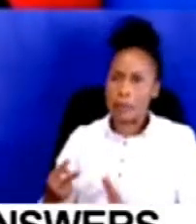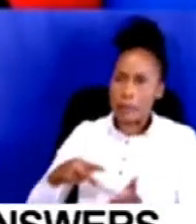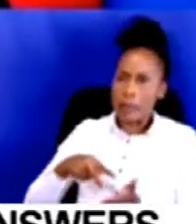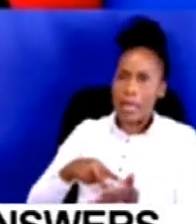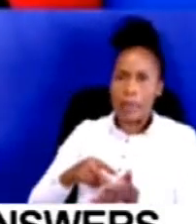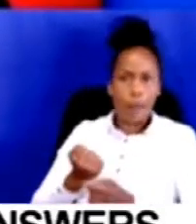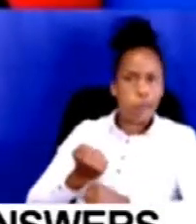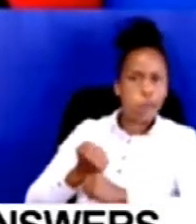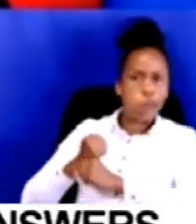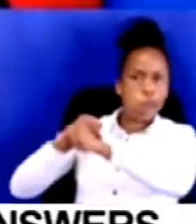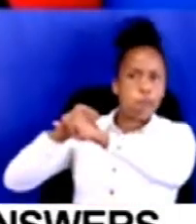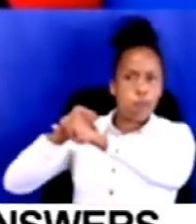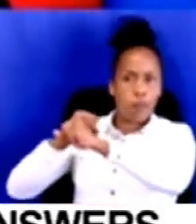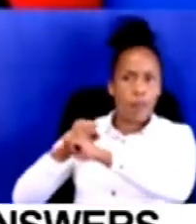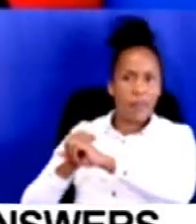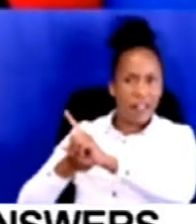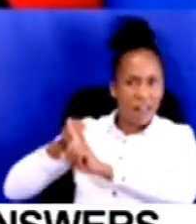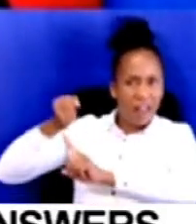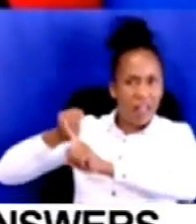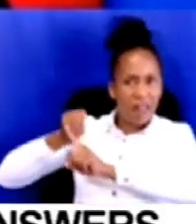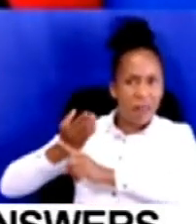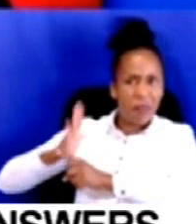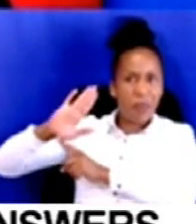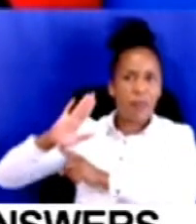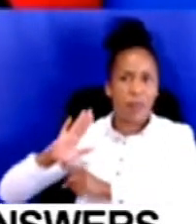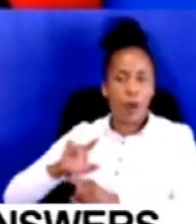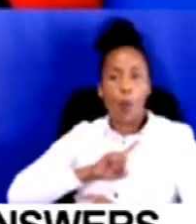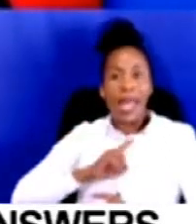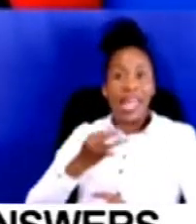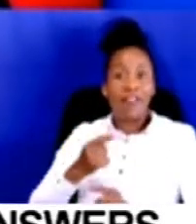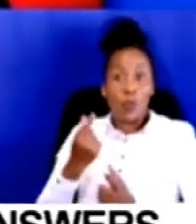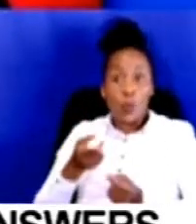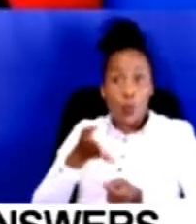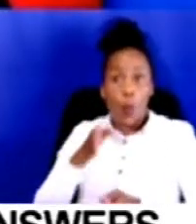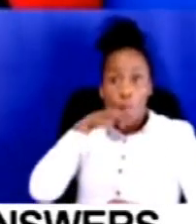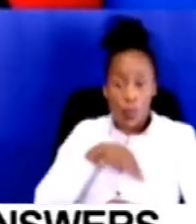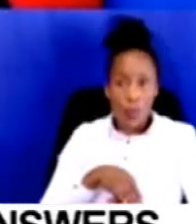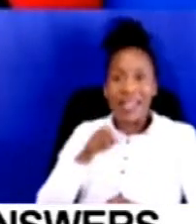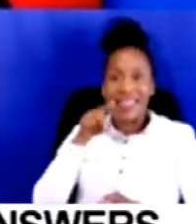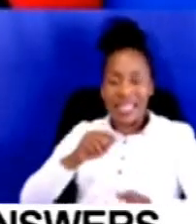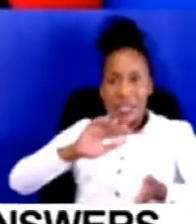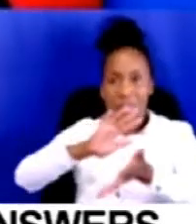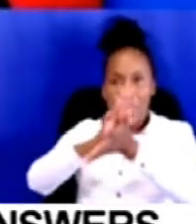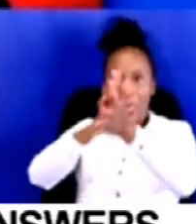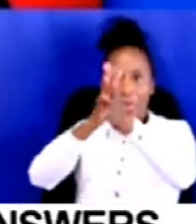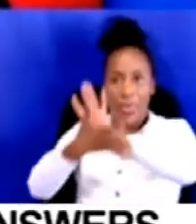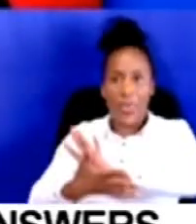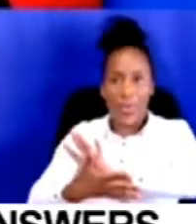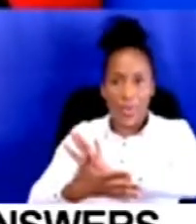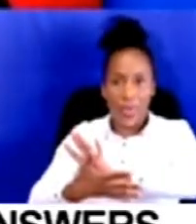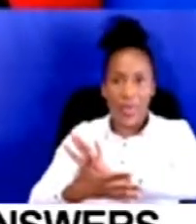it, because if we don't, this is going to destroy the